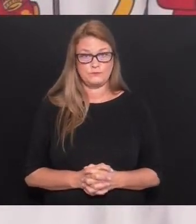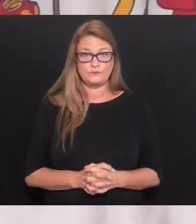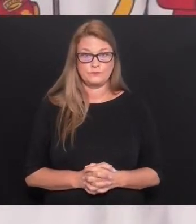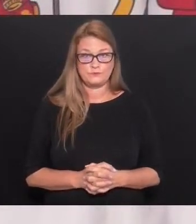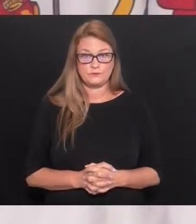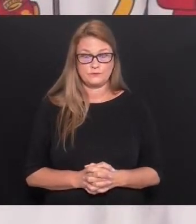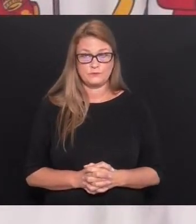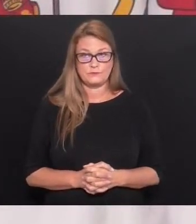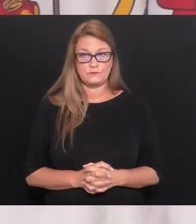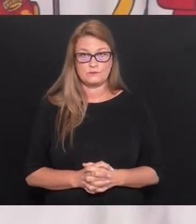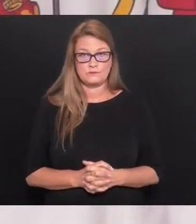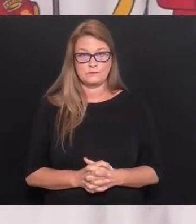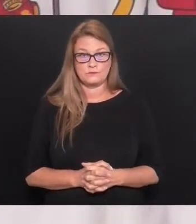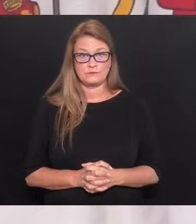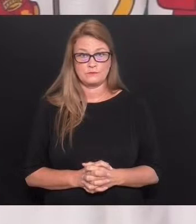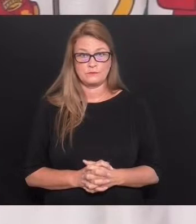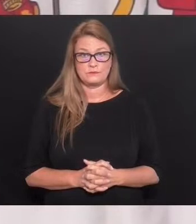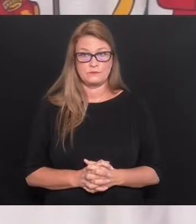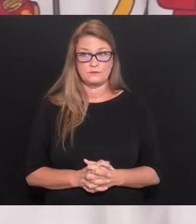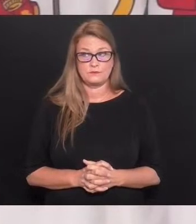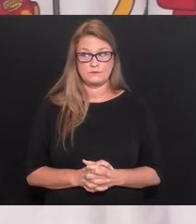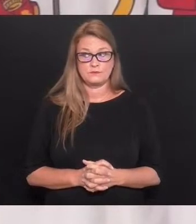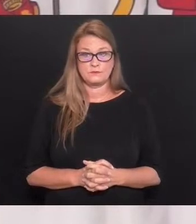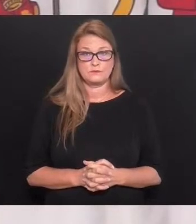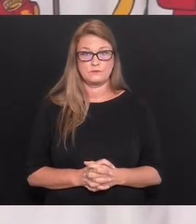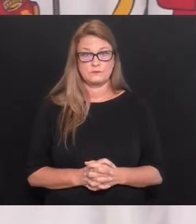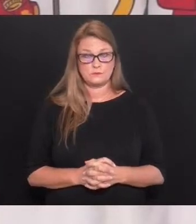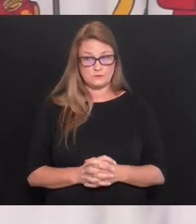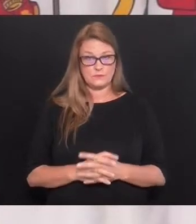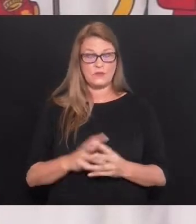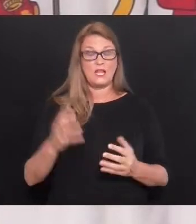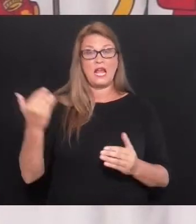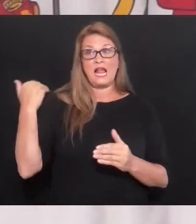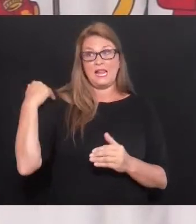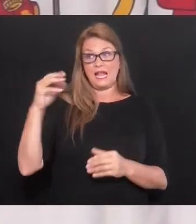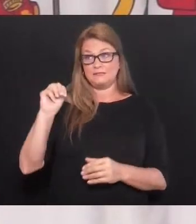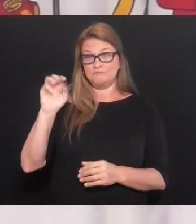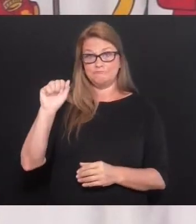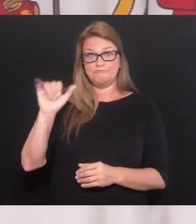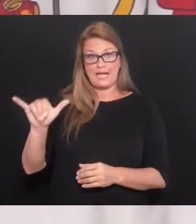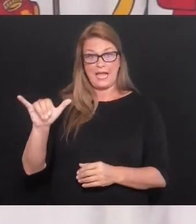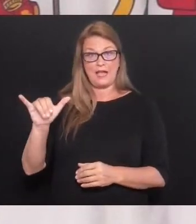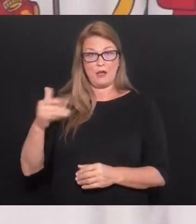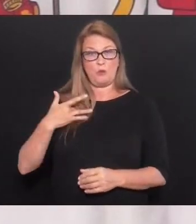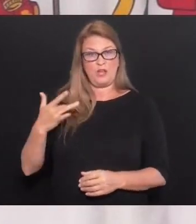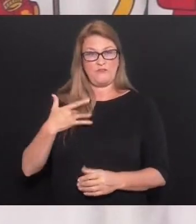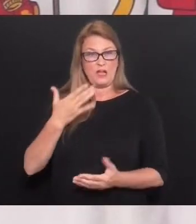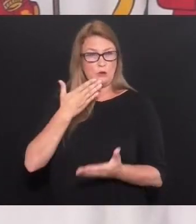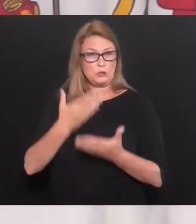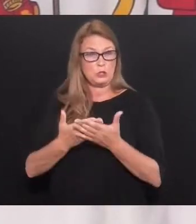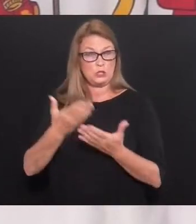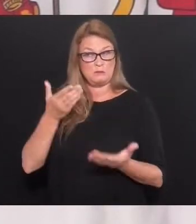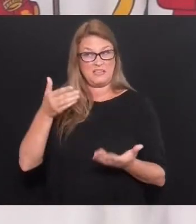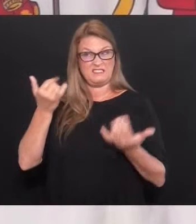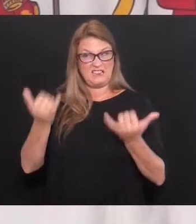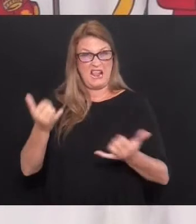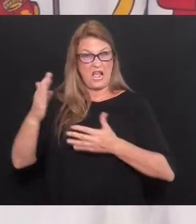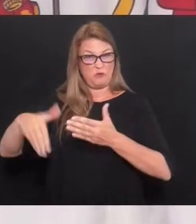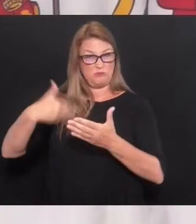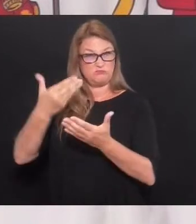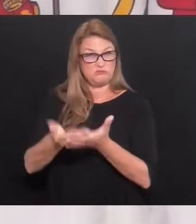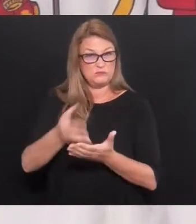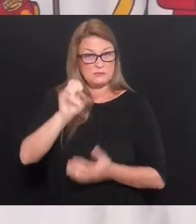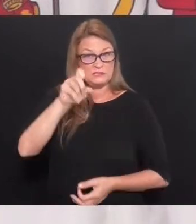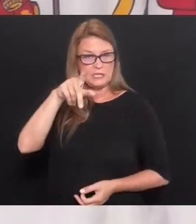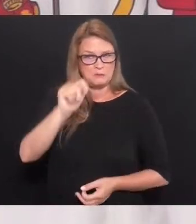they were in May, it felt really, really solid that maybe by September we'd be on